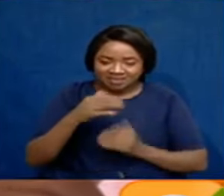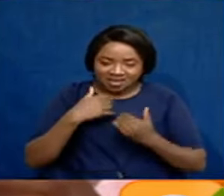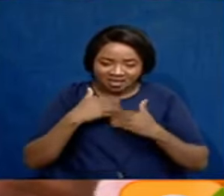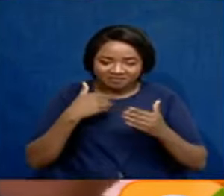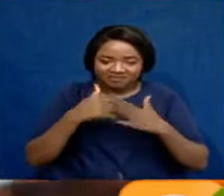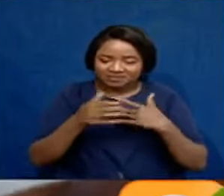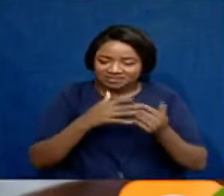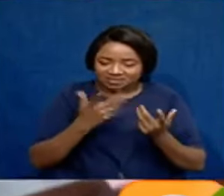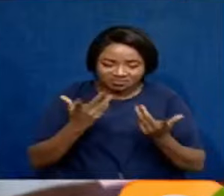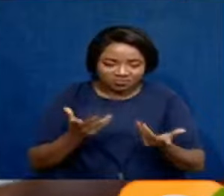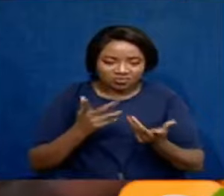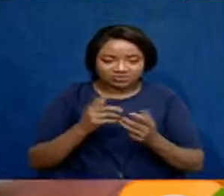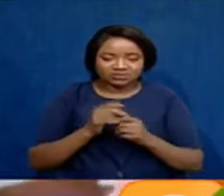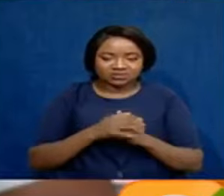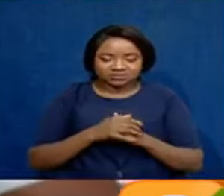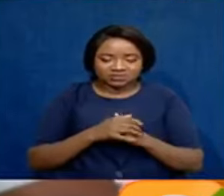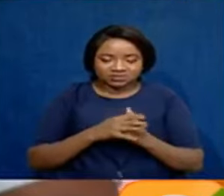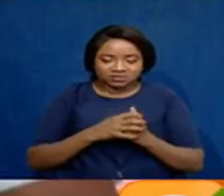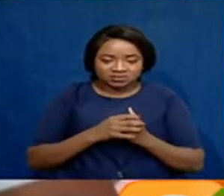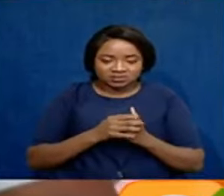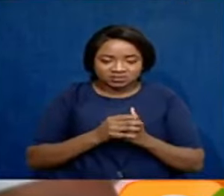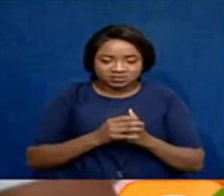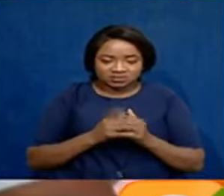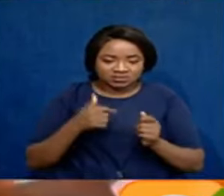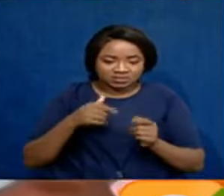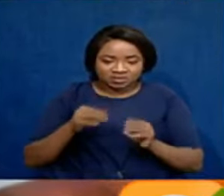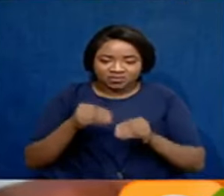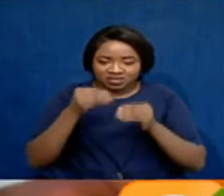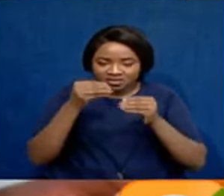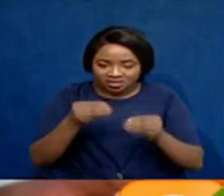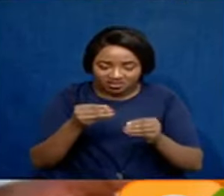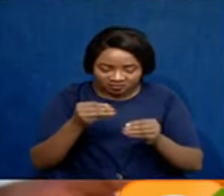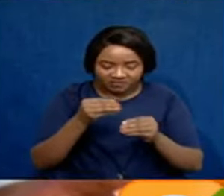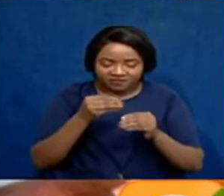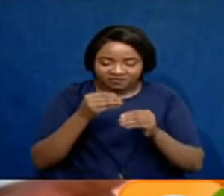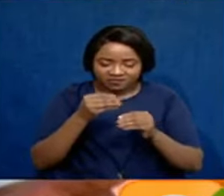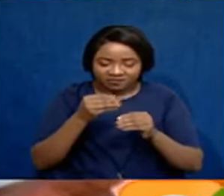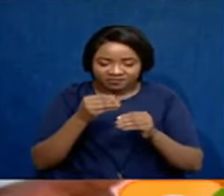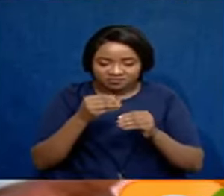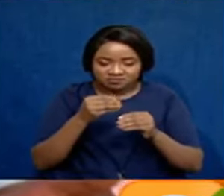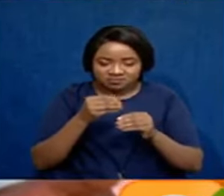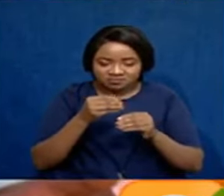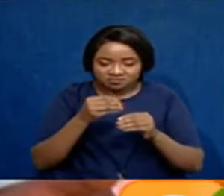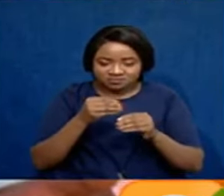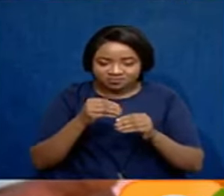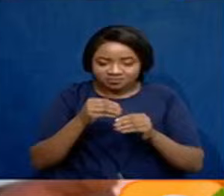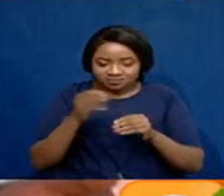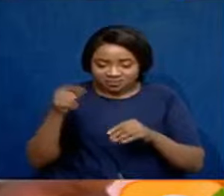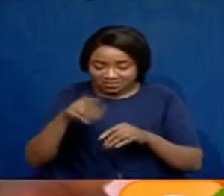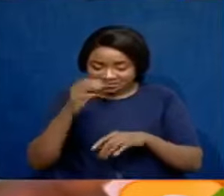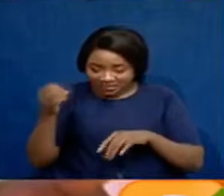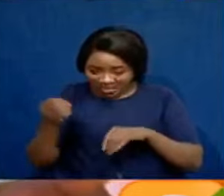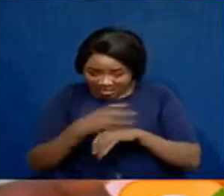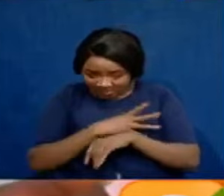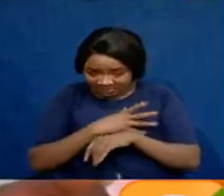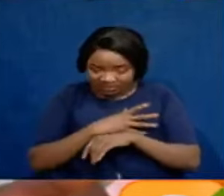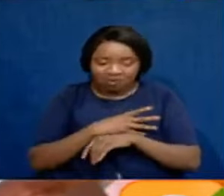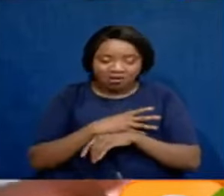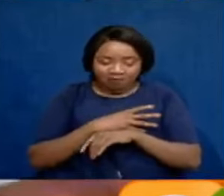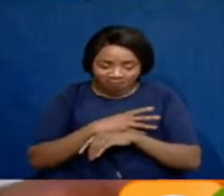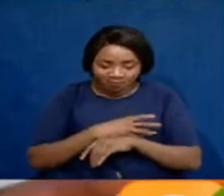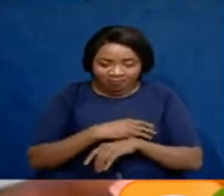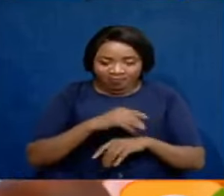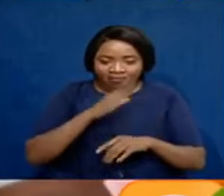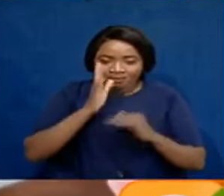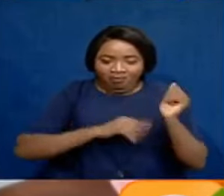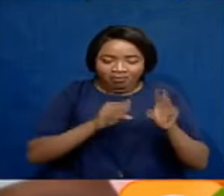don't end up giving them treatment for urinary tract infection when it was supposed to be it's an infection as a consequence of prostate cancer. So you